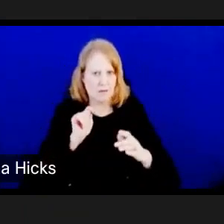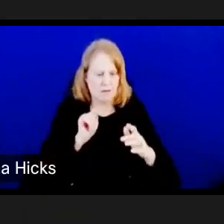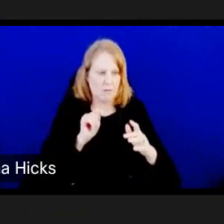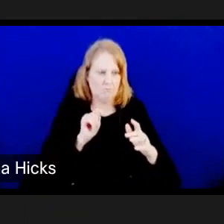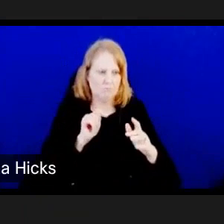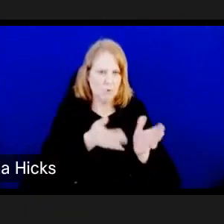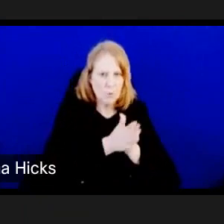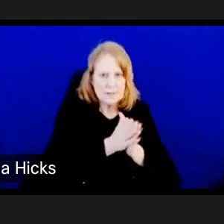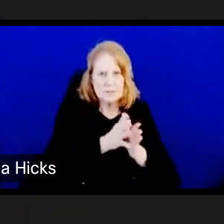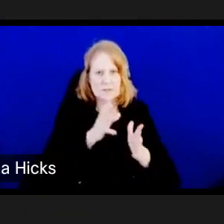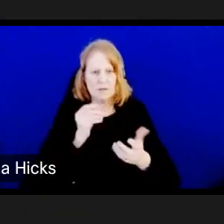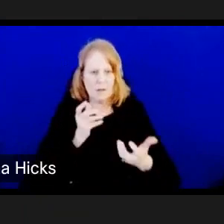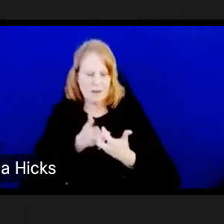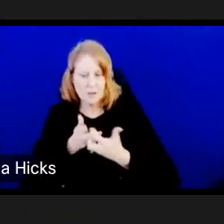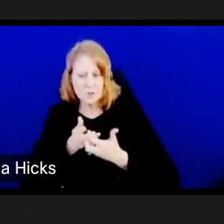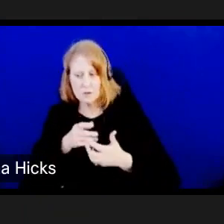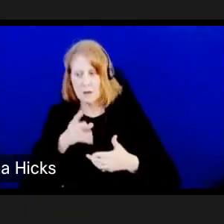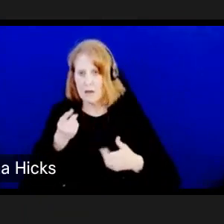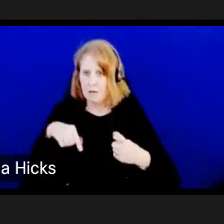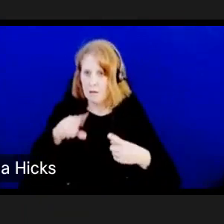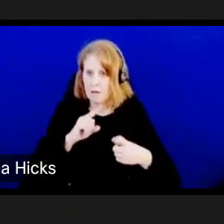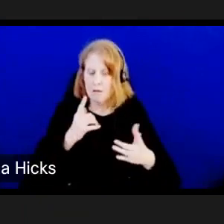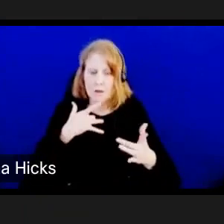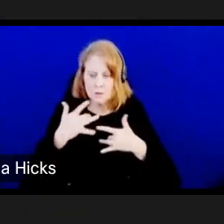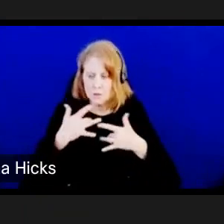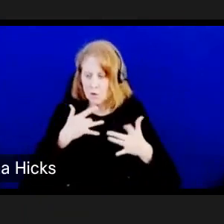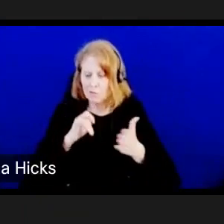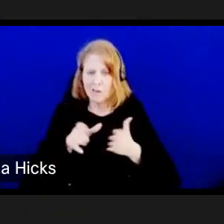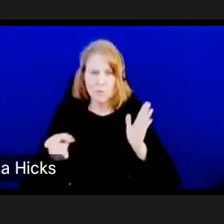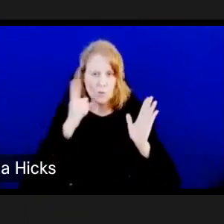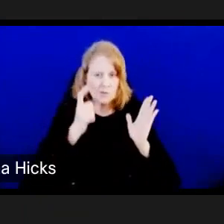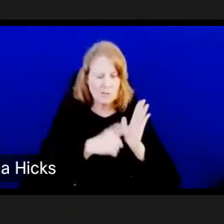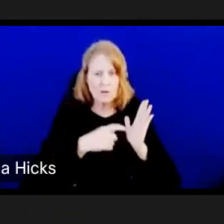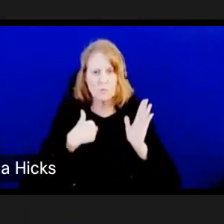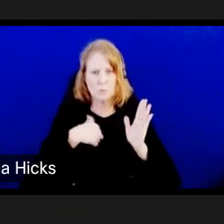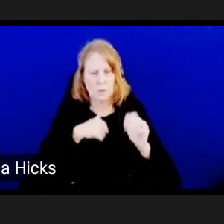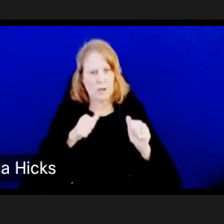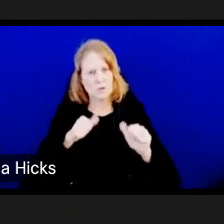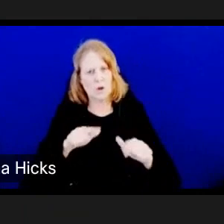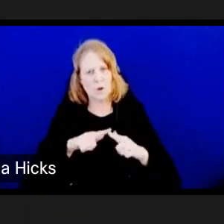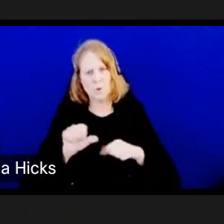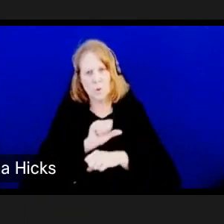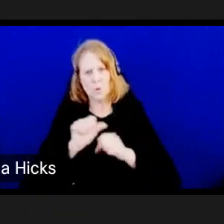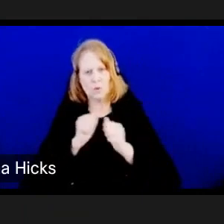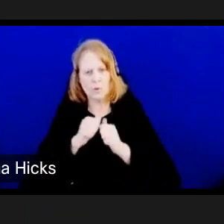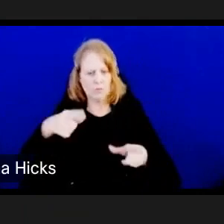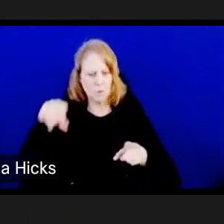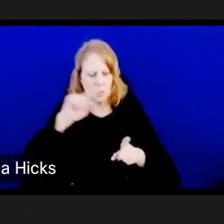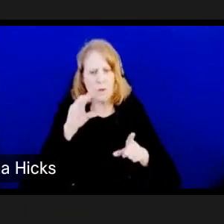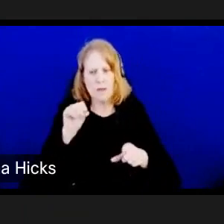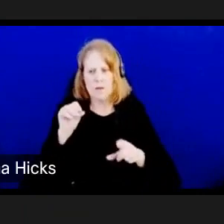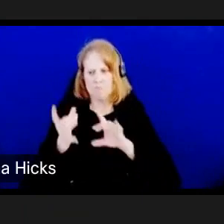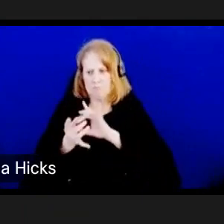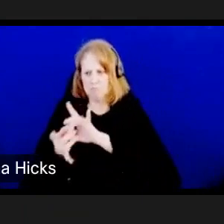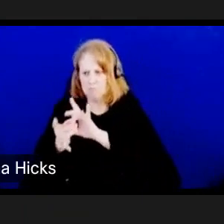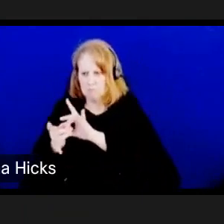you offline, some of the specific concerns that you've identified, and then we can try to work with you and see about working with the community and